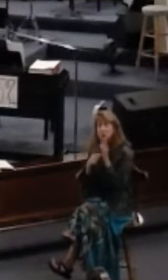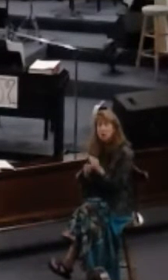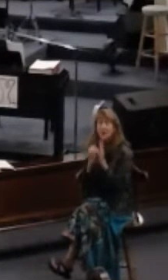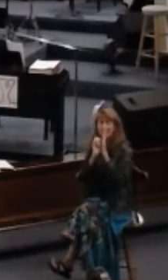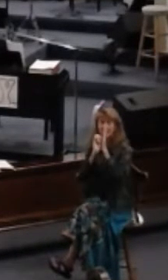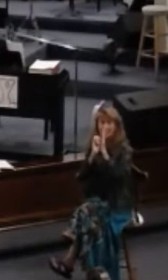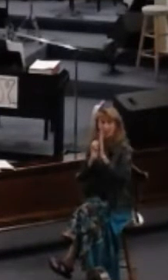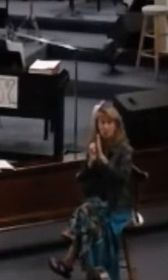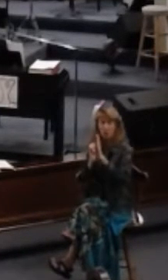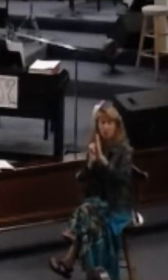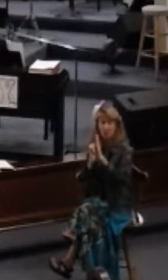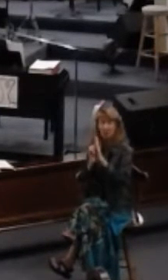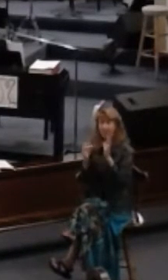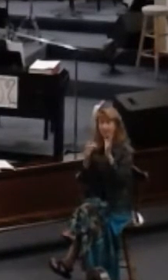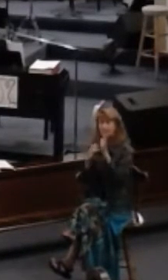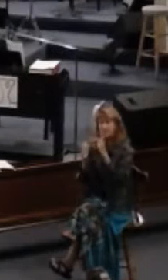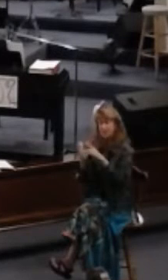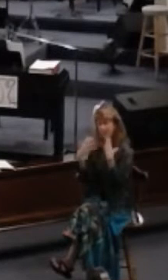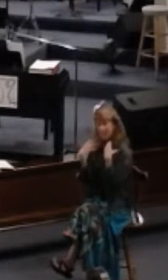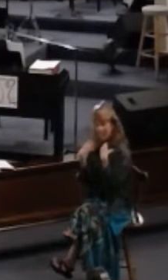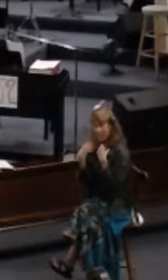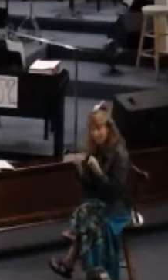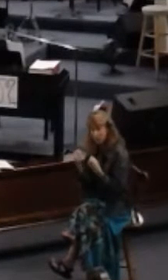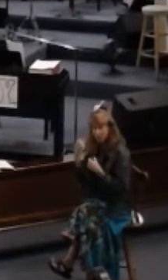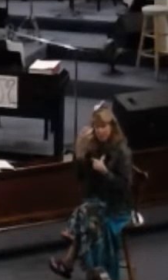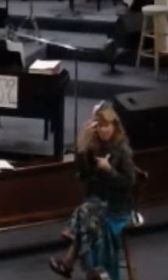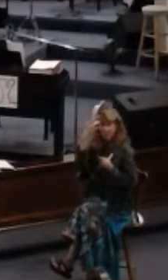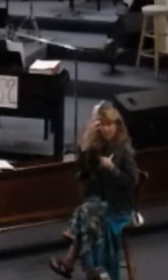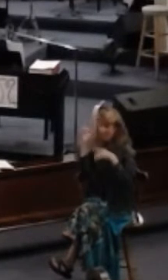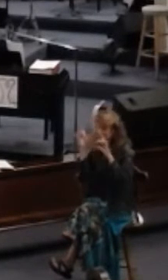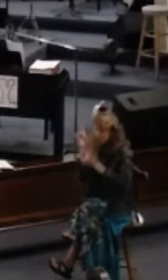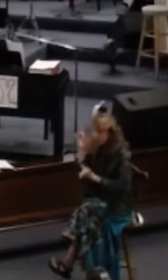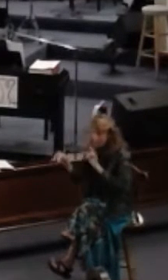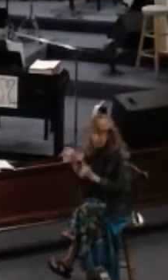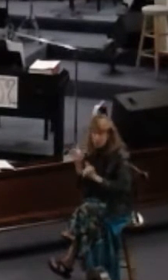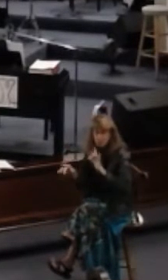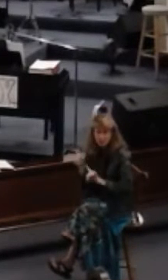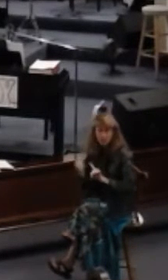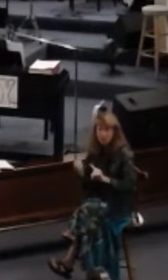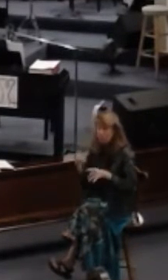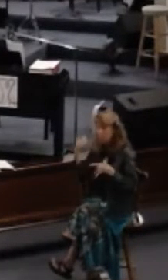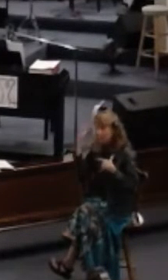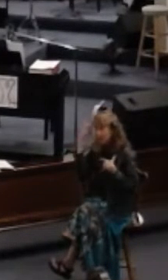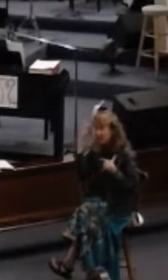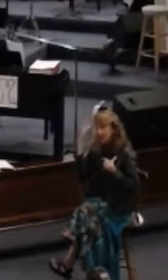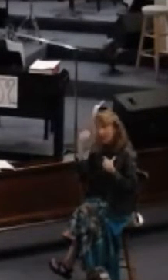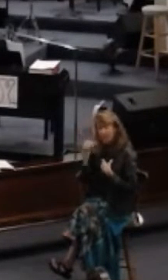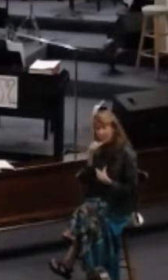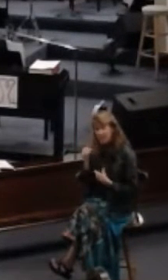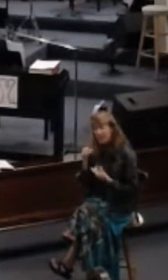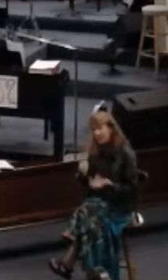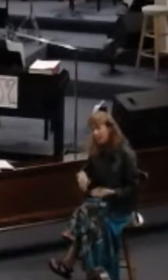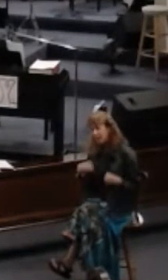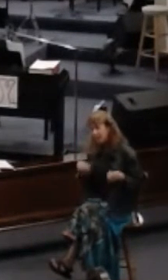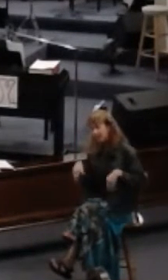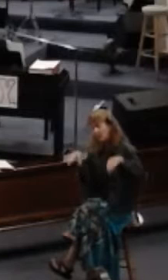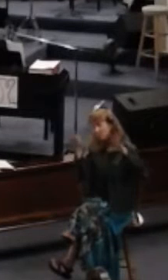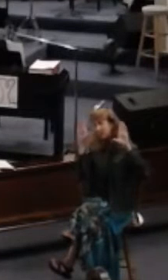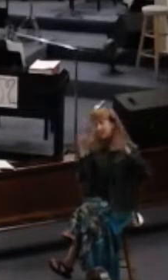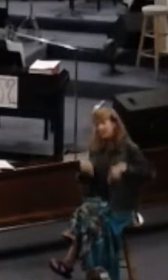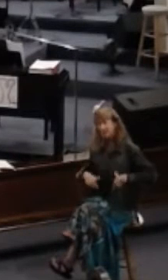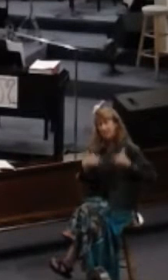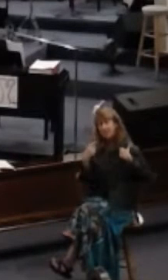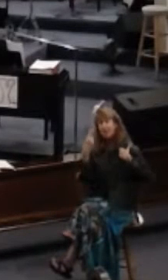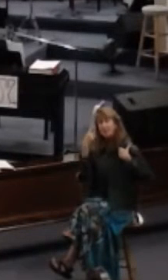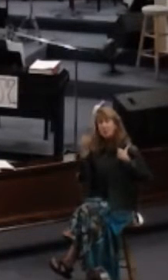it. He healed the sick. He touched the lepers. He ultimately laid down his life as a substitute for